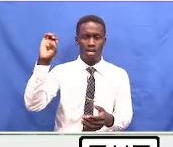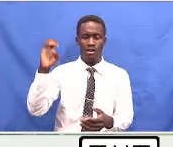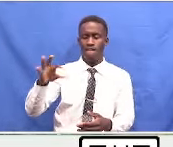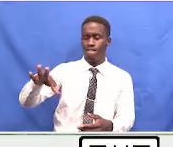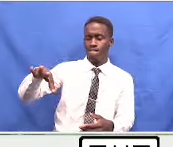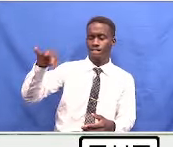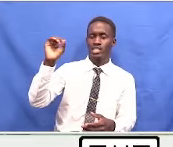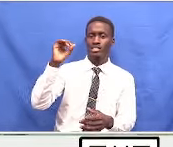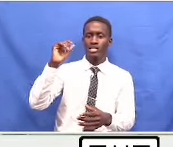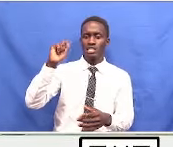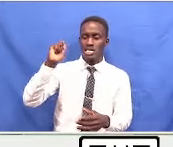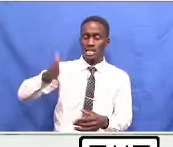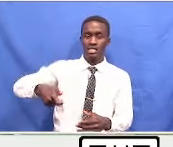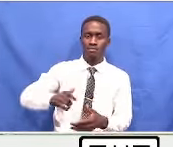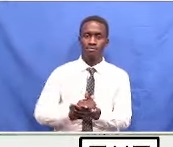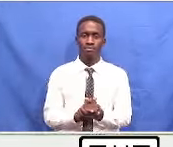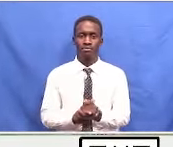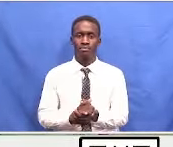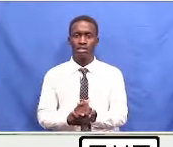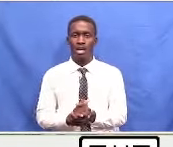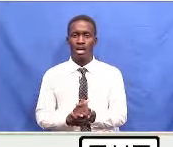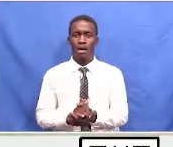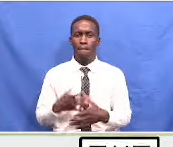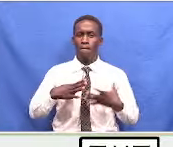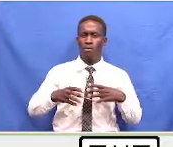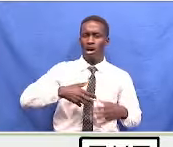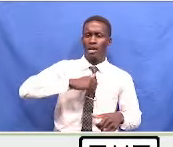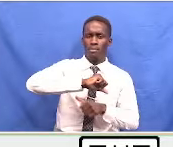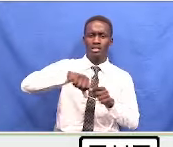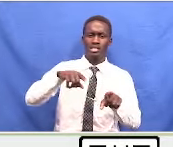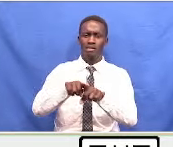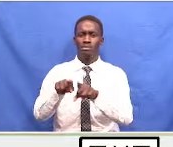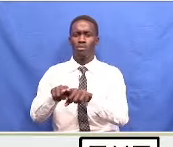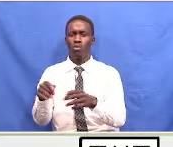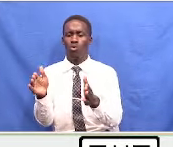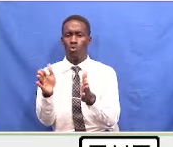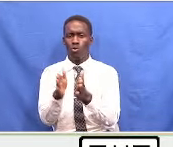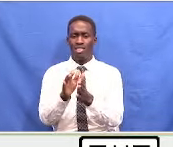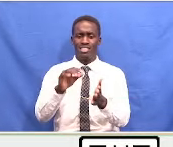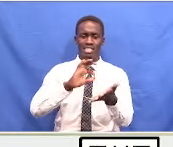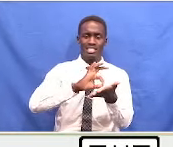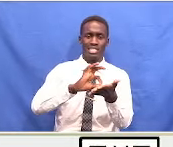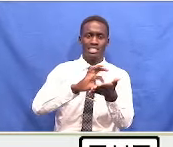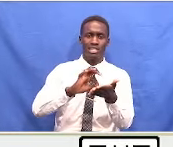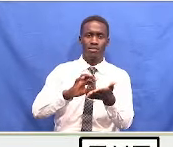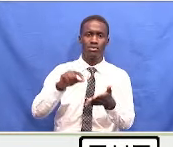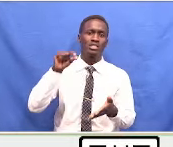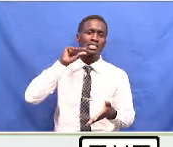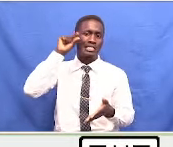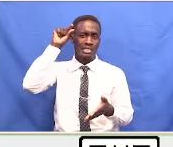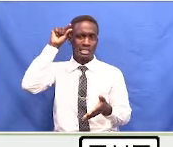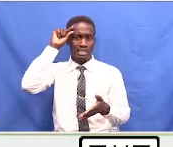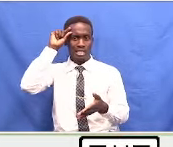has sparked outrage, with the Principal Secretary for State Department of Gender and Affirmative Action, Ann Wang'ombe, has strongly condemned